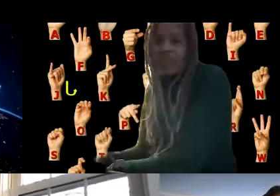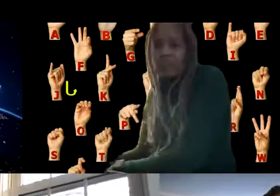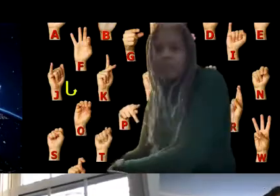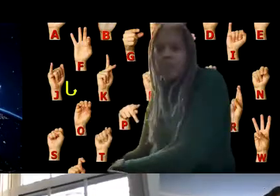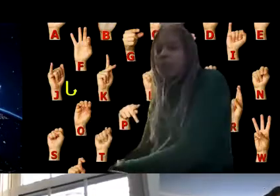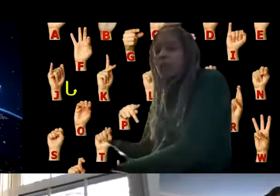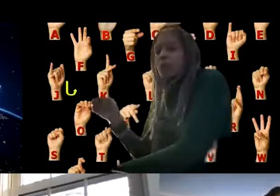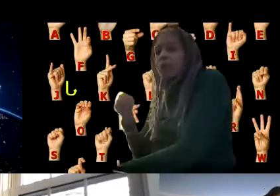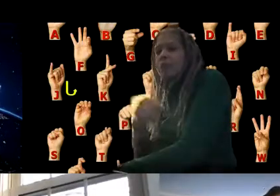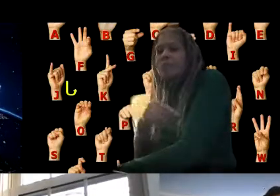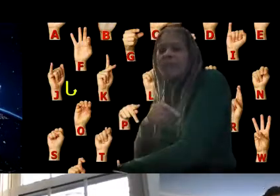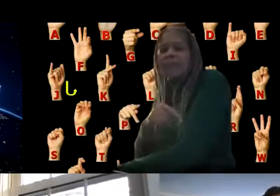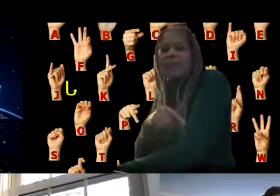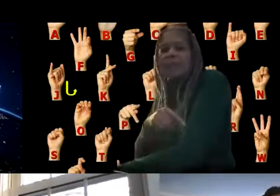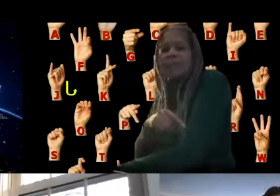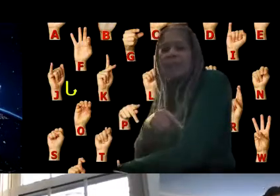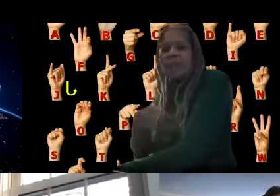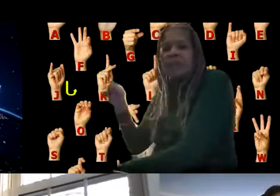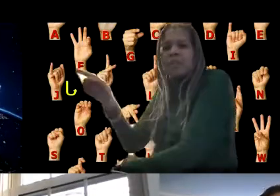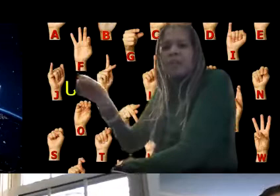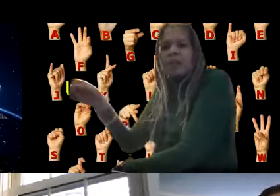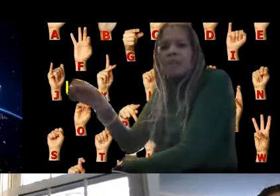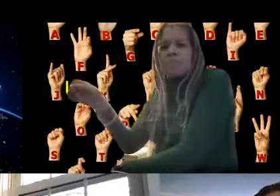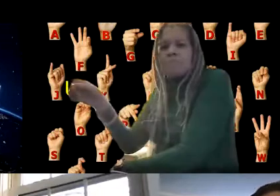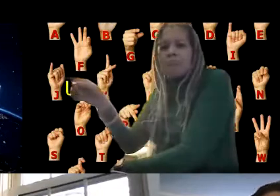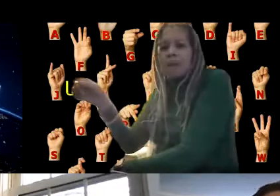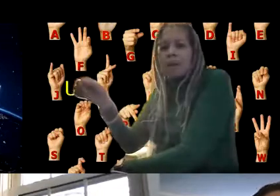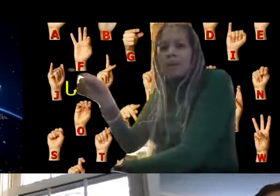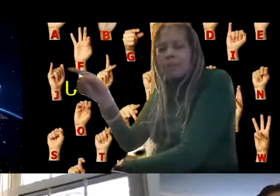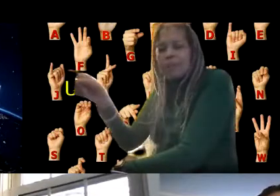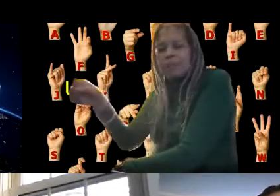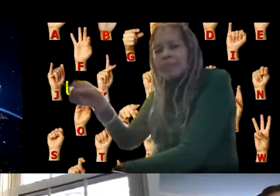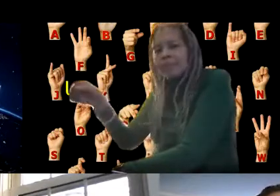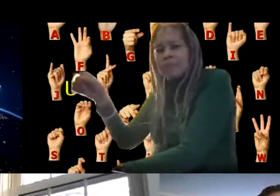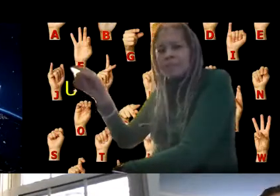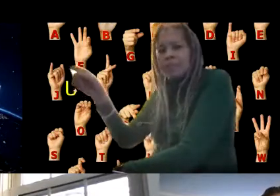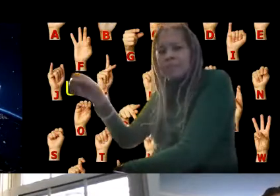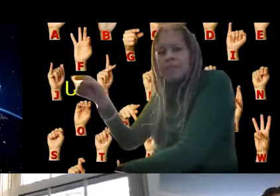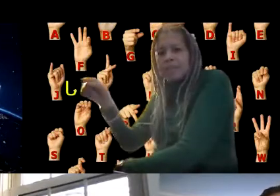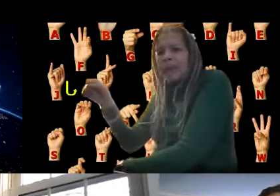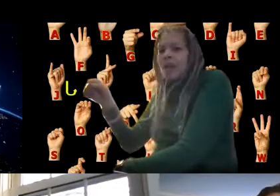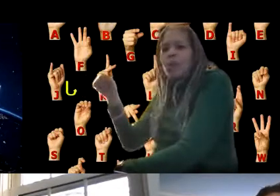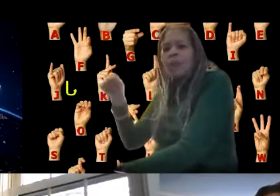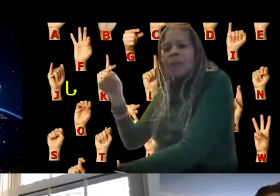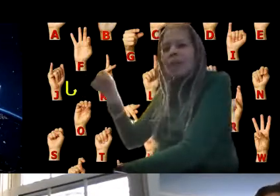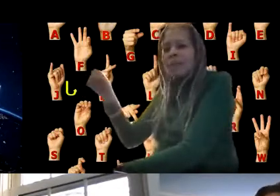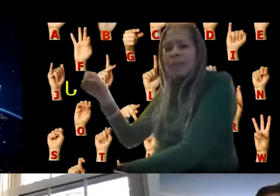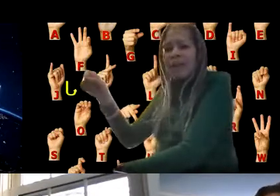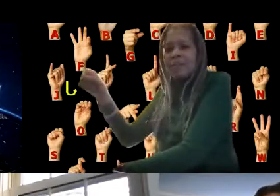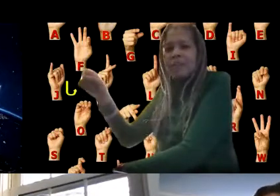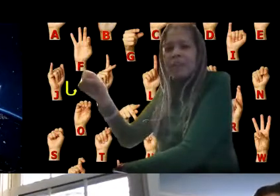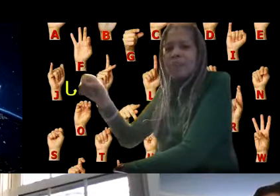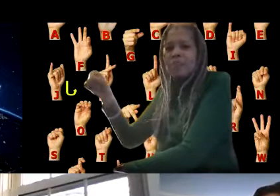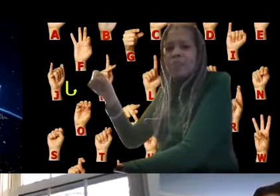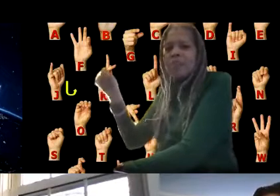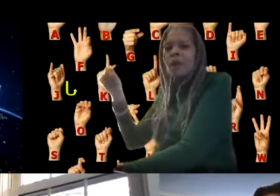it changed? So when did slavery end? When did Abraham Lincoln emancipate? When have we had